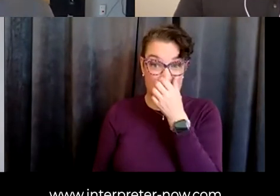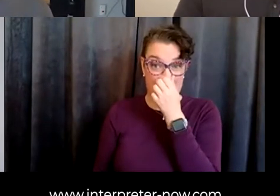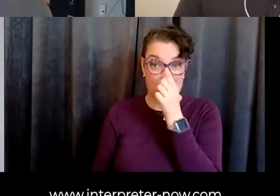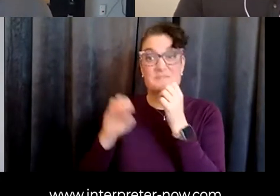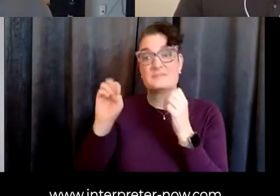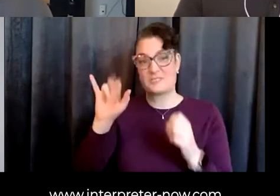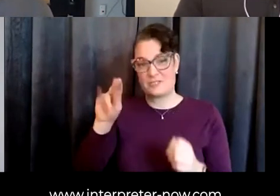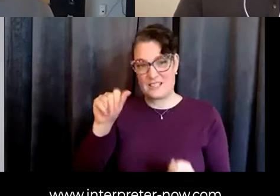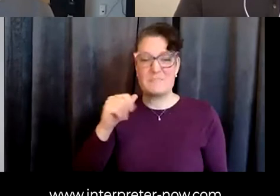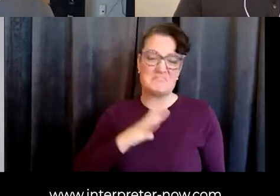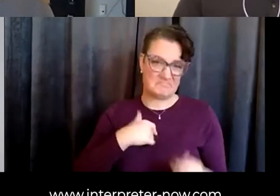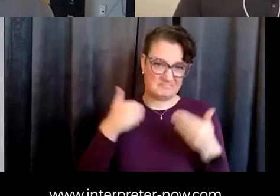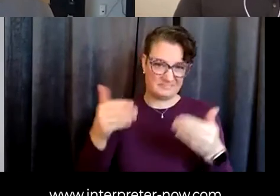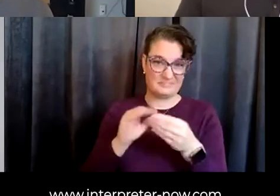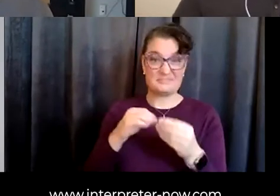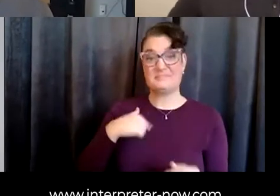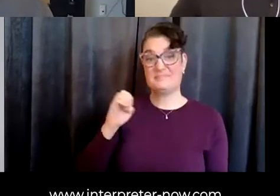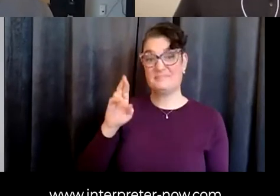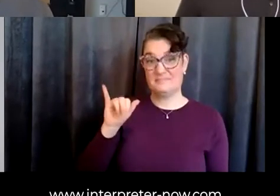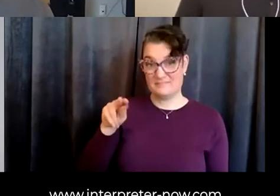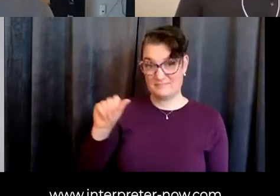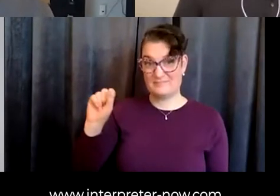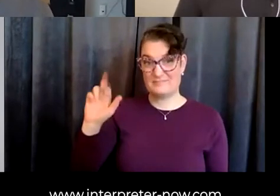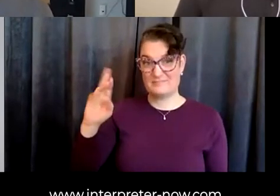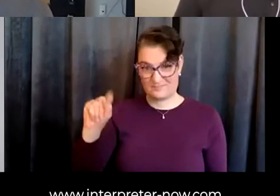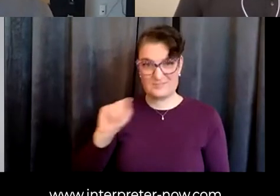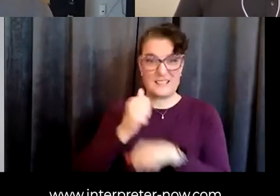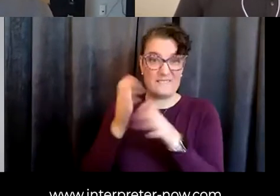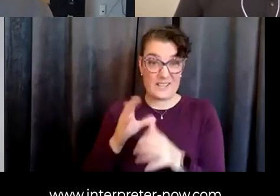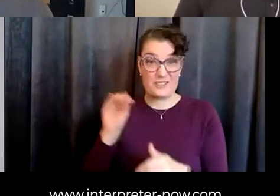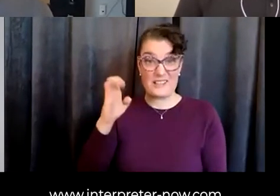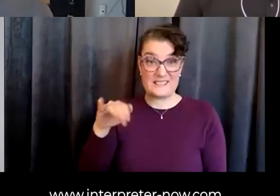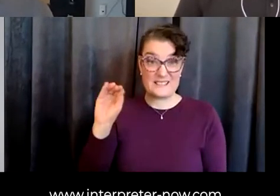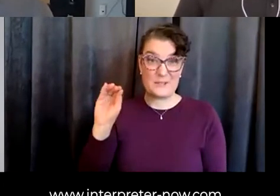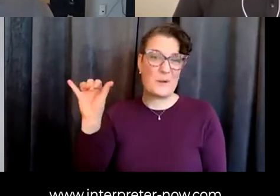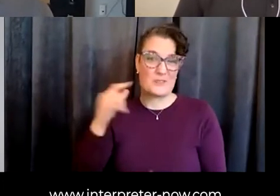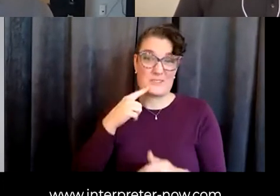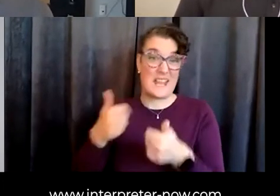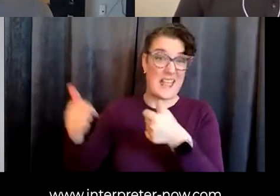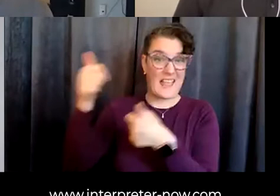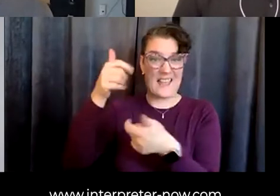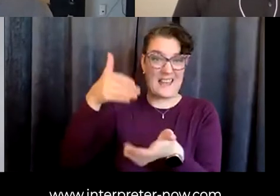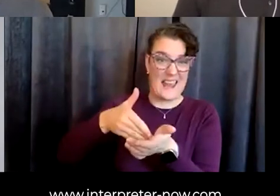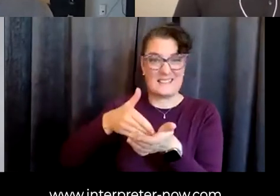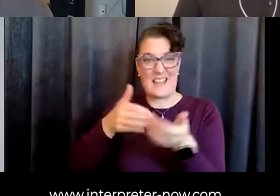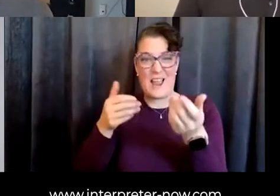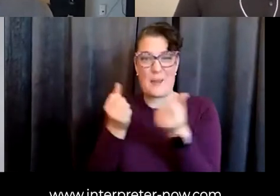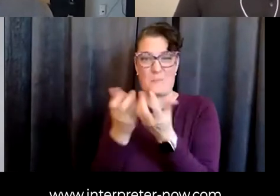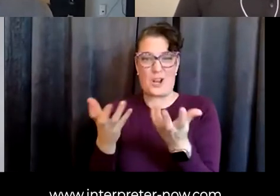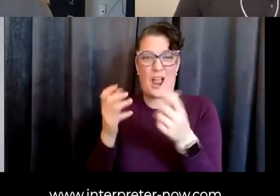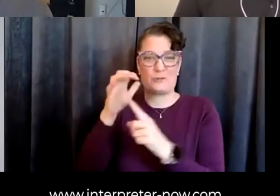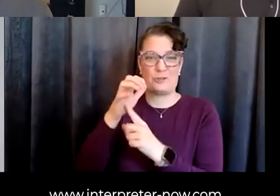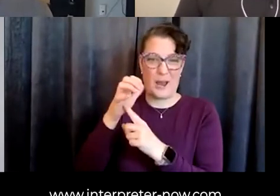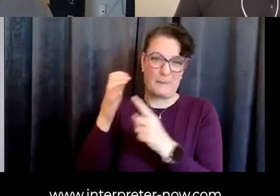I'll jump in. I'm Erayna Sargent. I'm the founder and CEO, and I also say the head anti-burnout champion at Hooky Wellness.